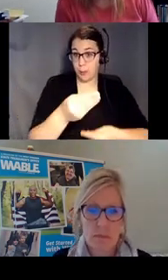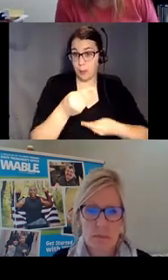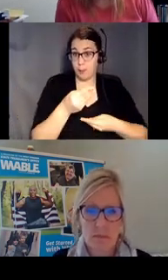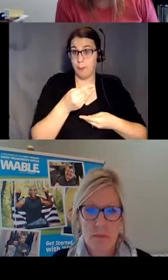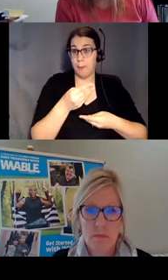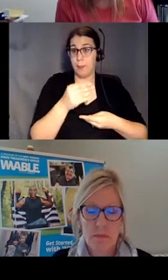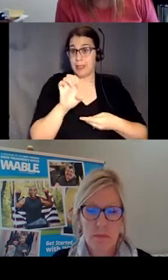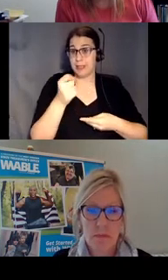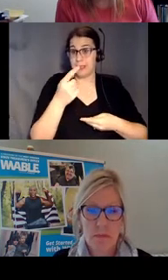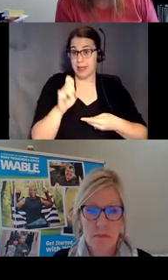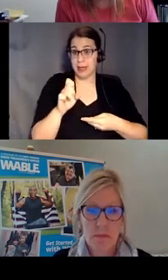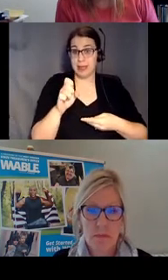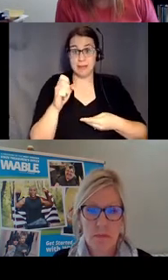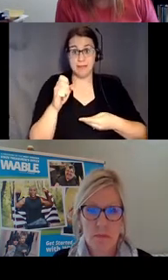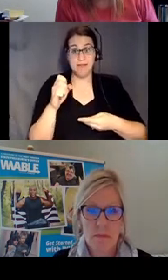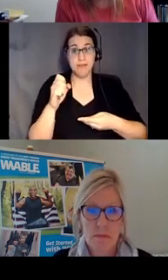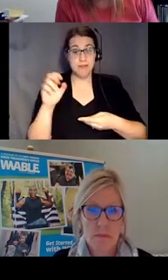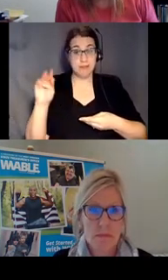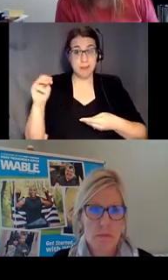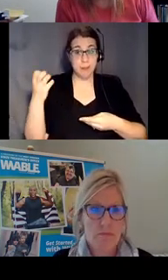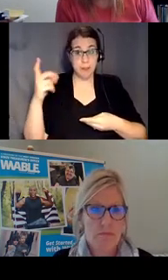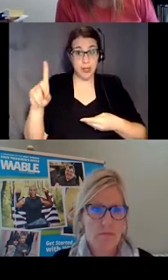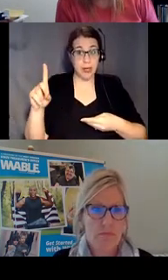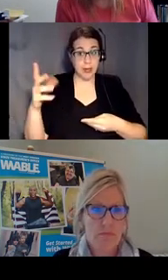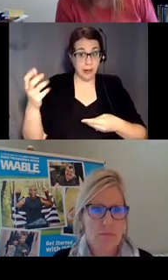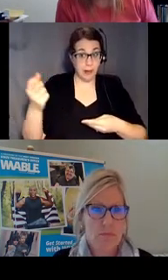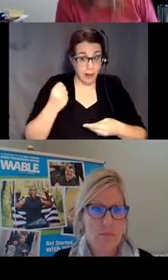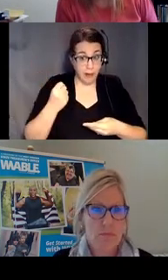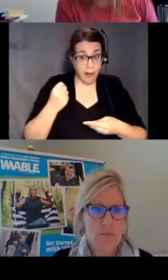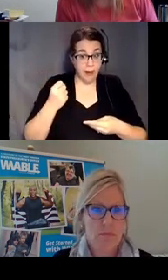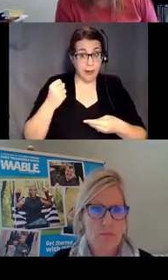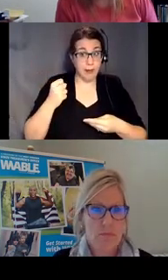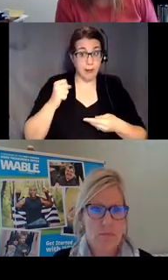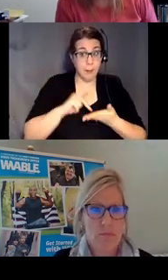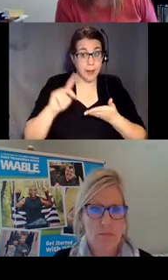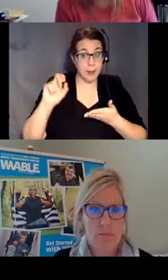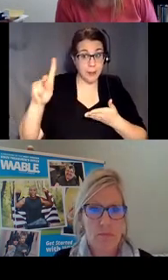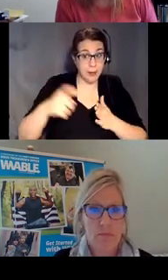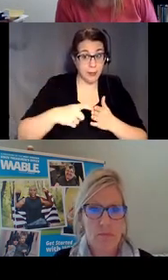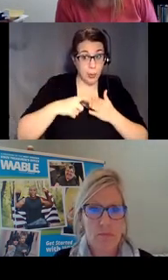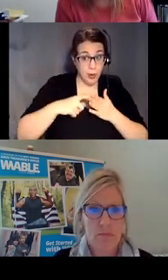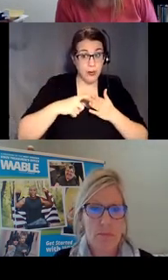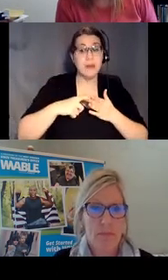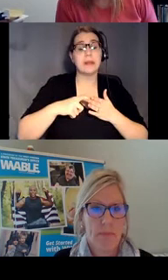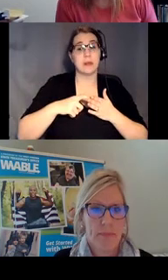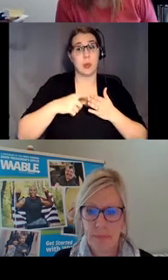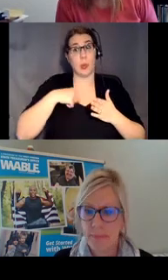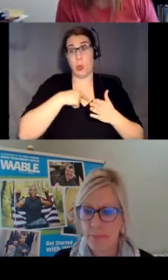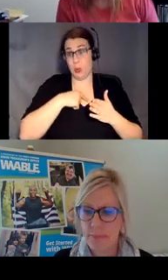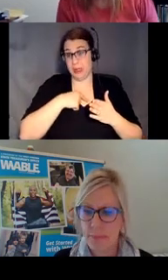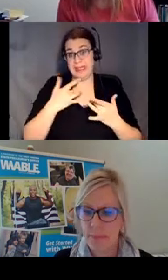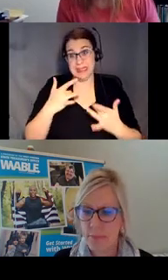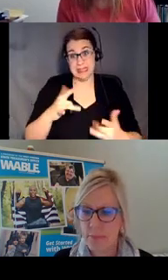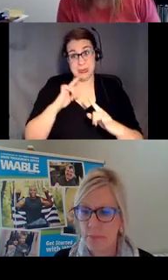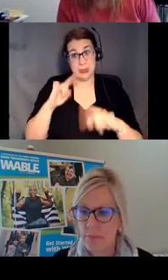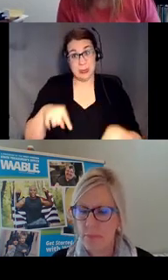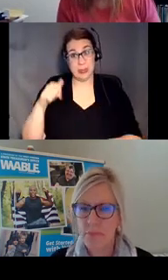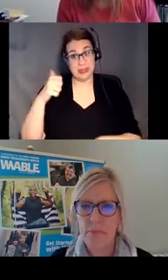a beneficiary has received Medicaid at some point and they are expecting payback, we generally have to report for 10 years.